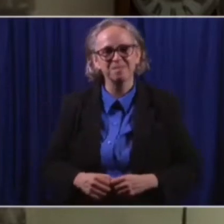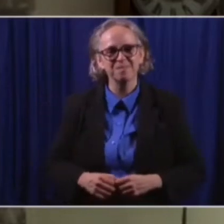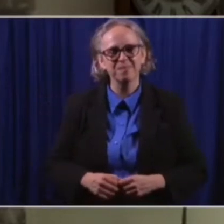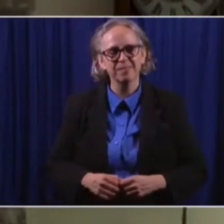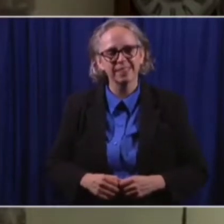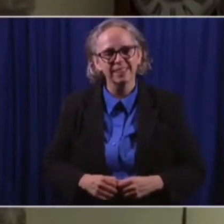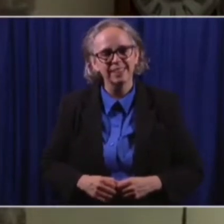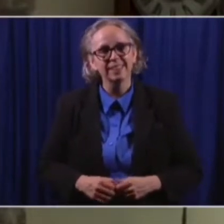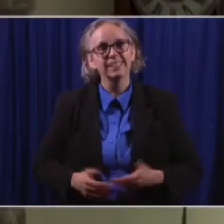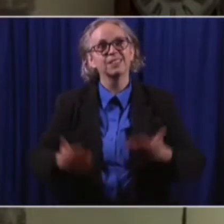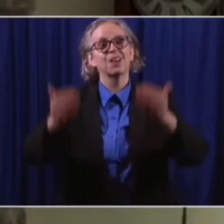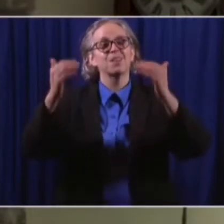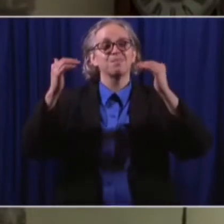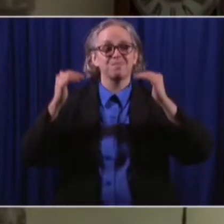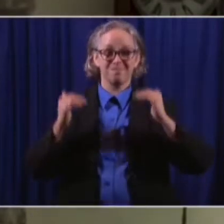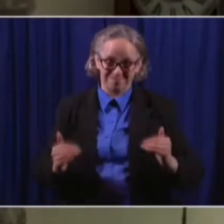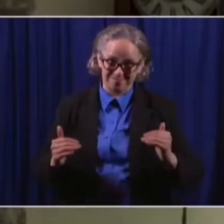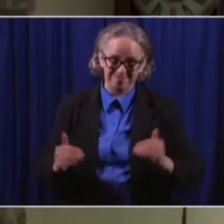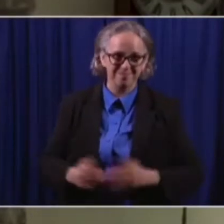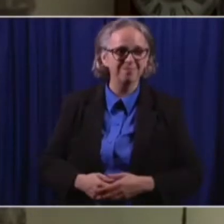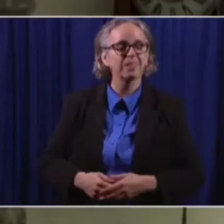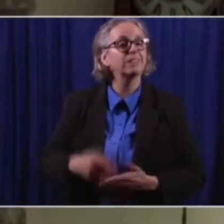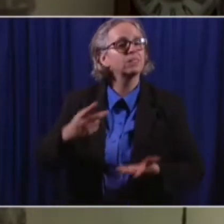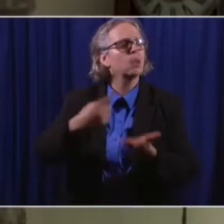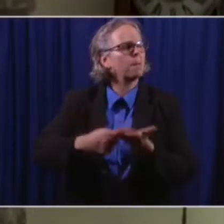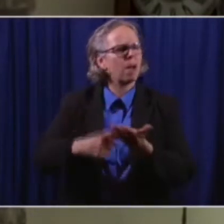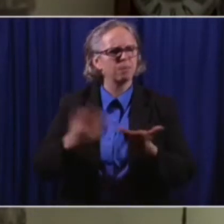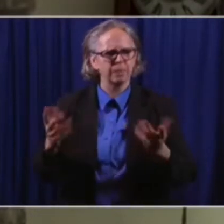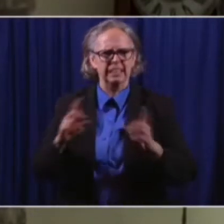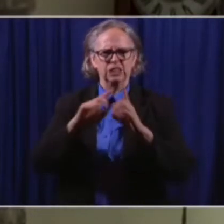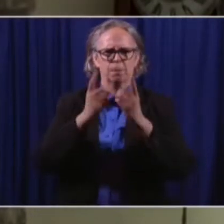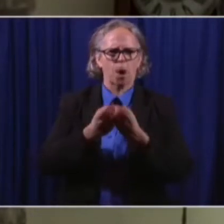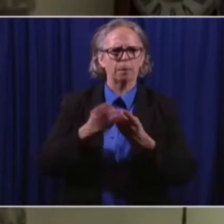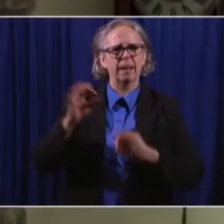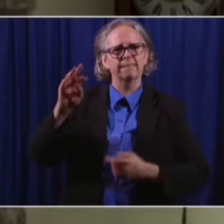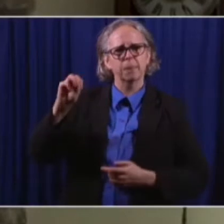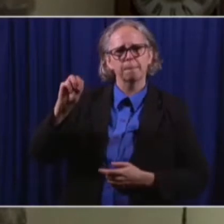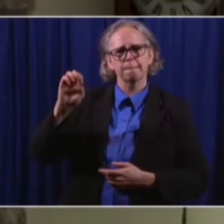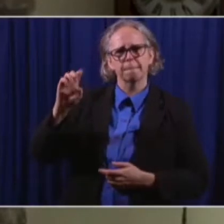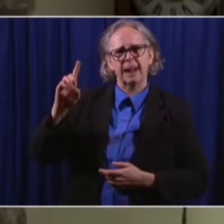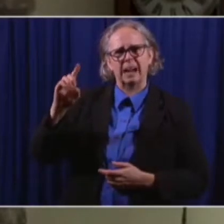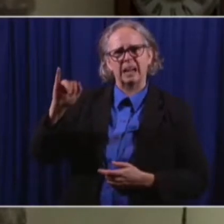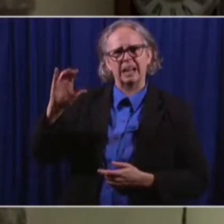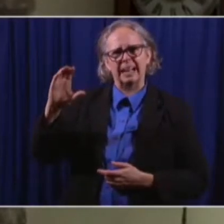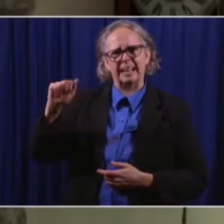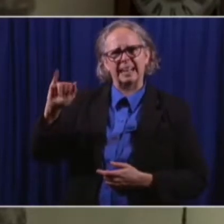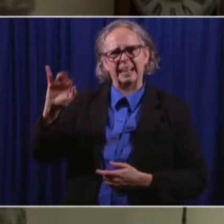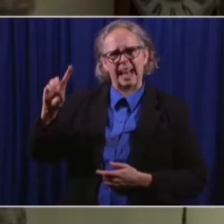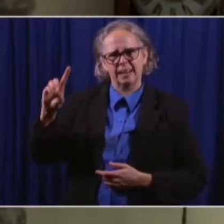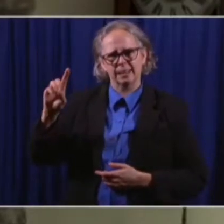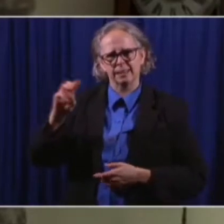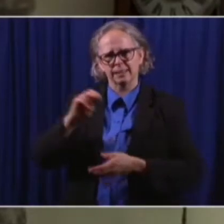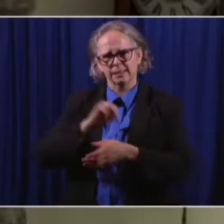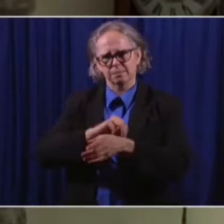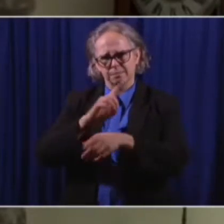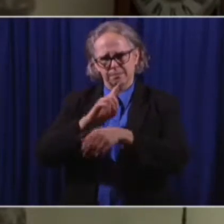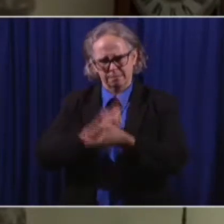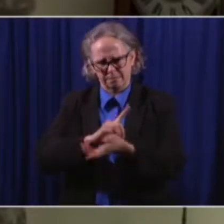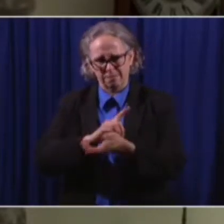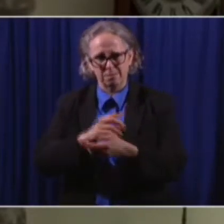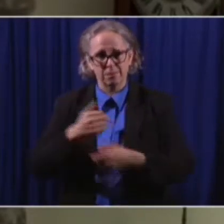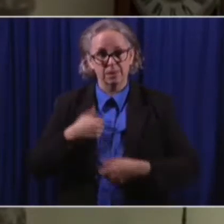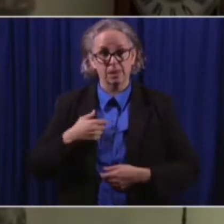Let me now turn to the Department of Medicaid. Since coming into office in January 2019,